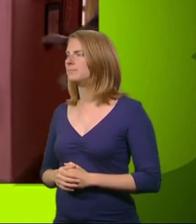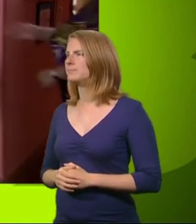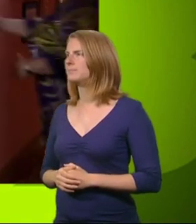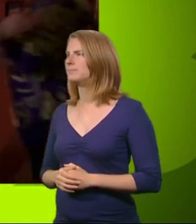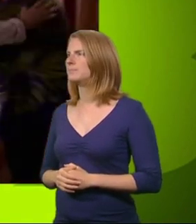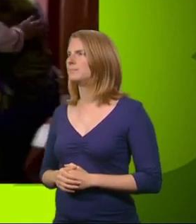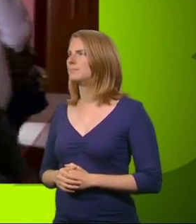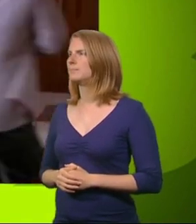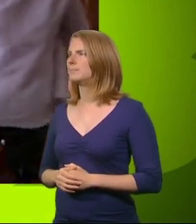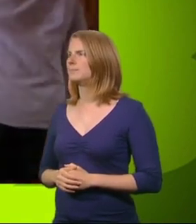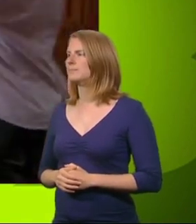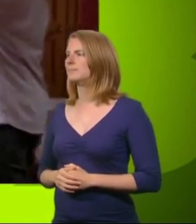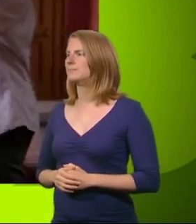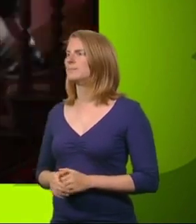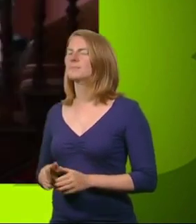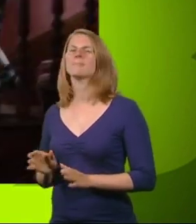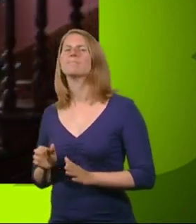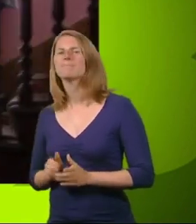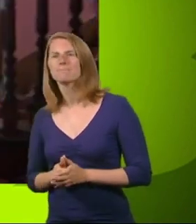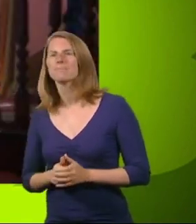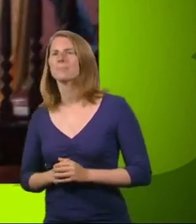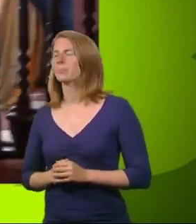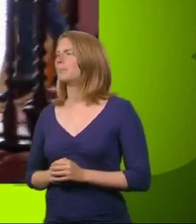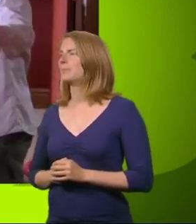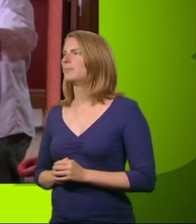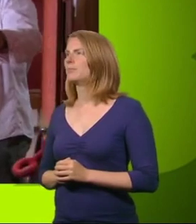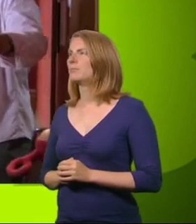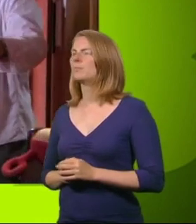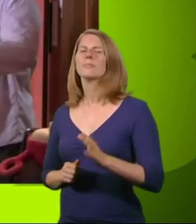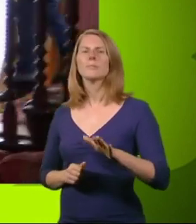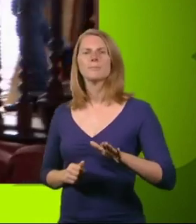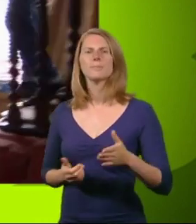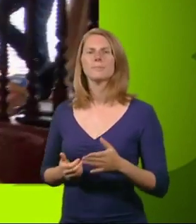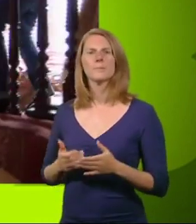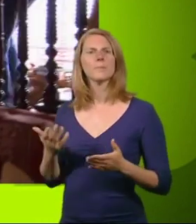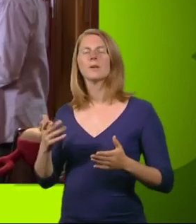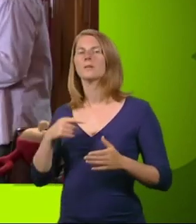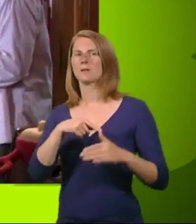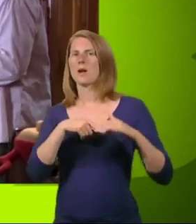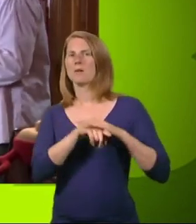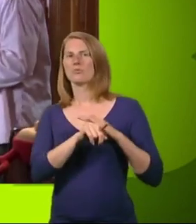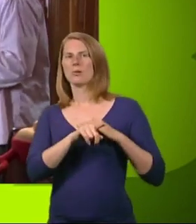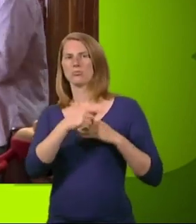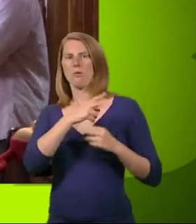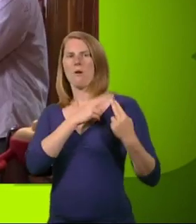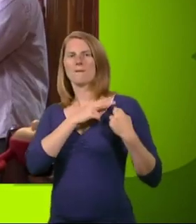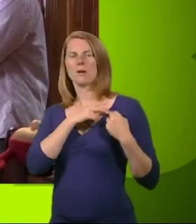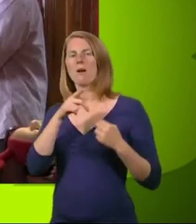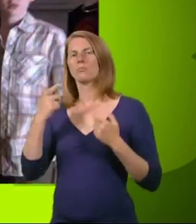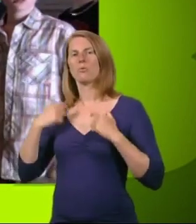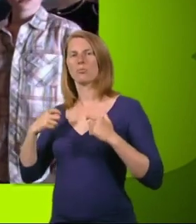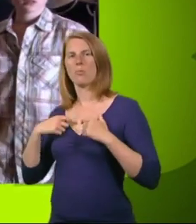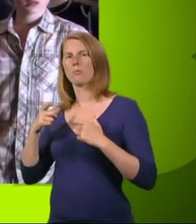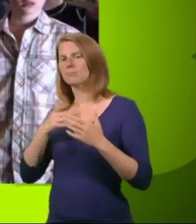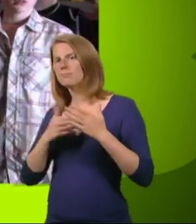Michael, it's immigration. You know, Phil. Tracy. Tracy? This is the emigration officer and the social worker